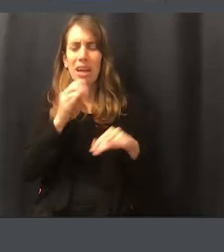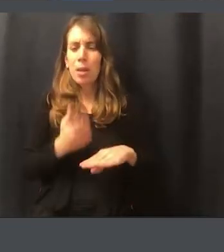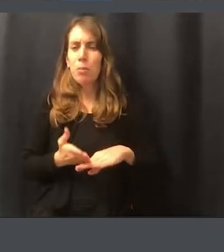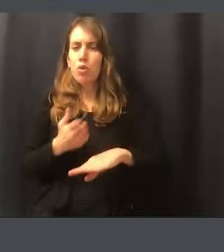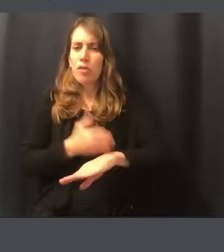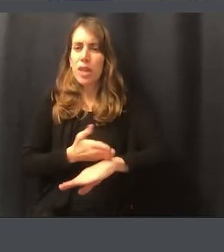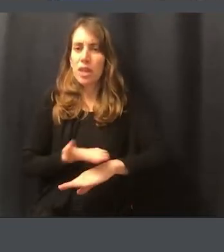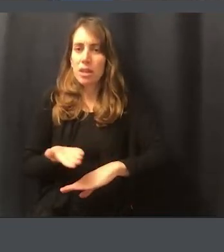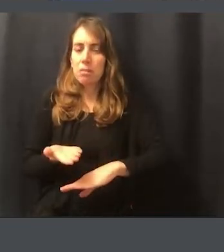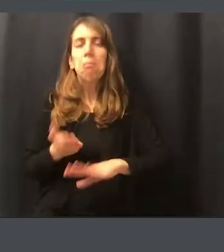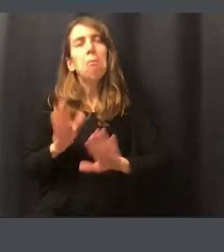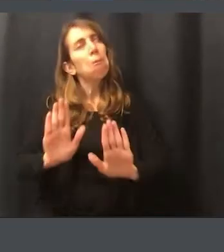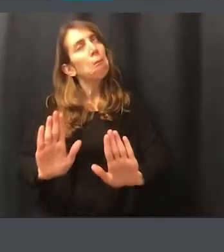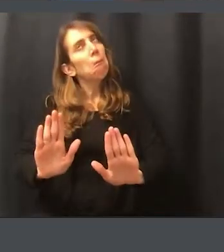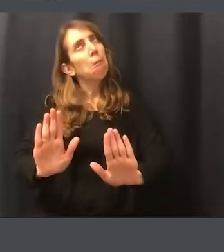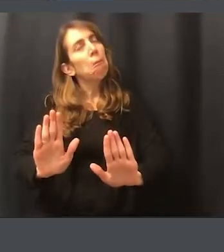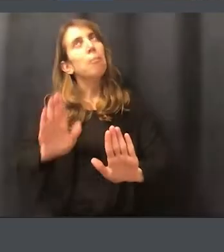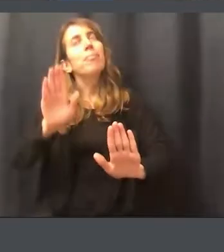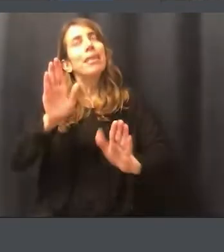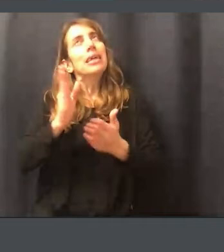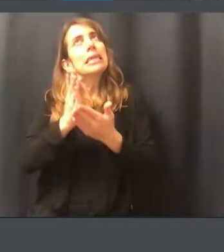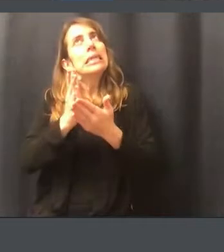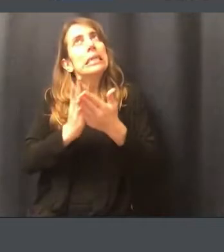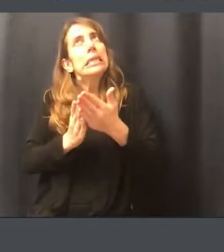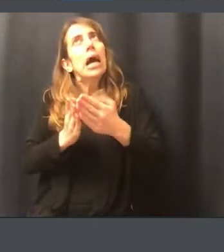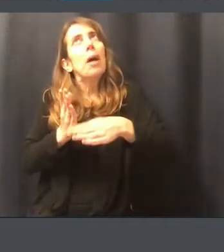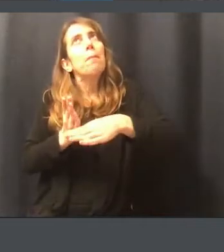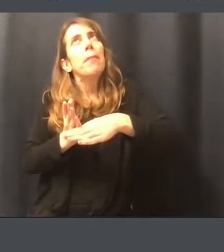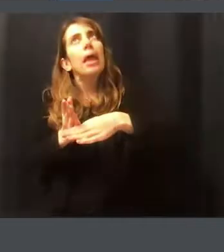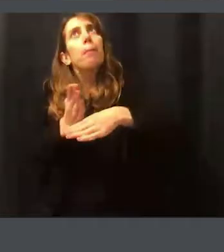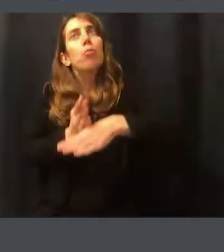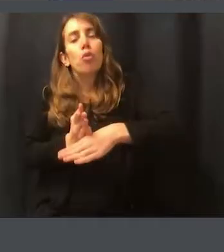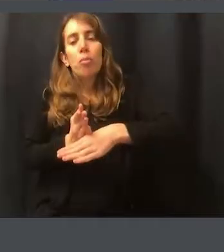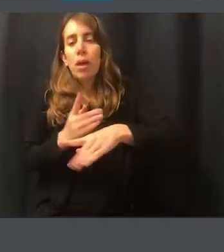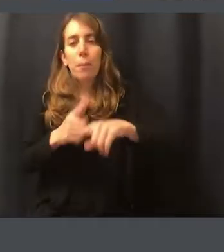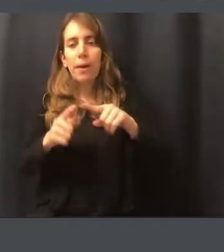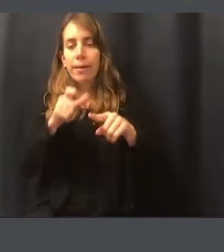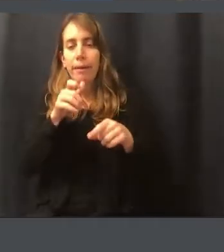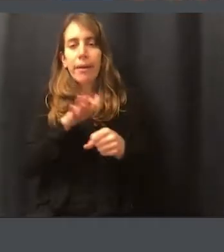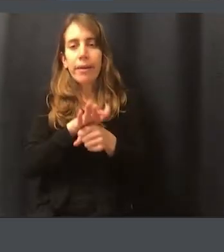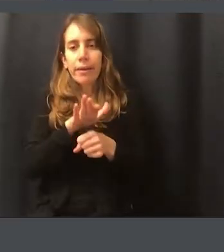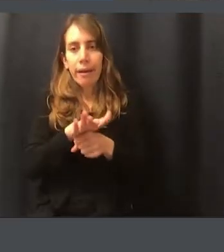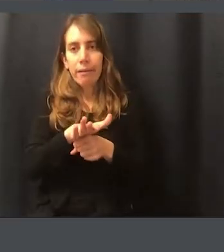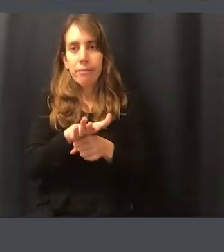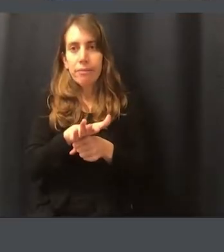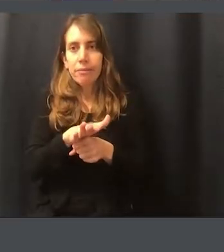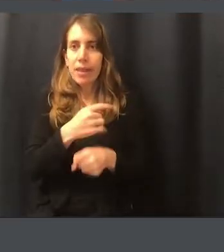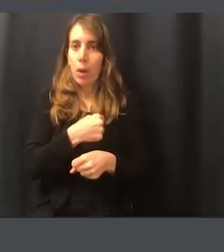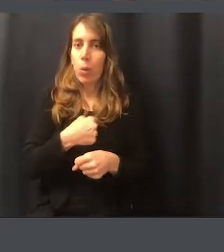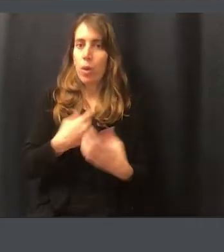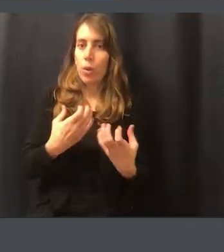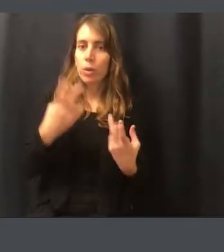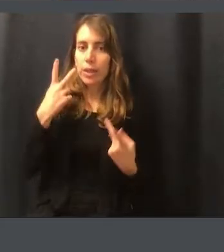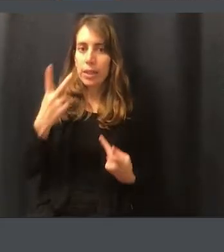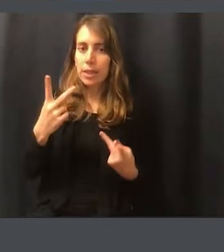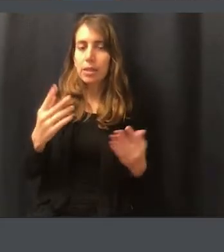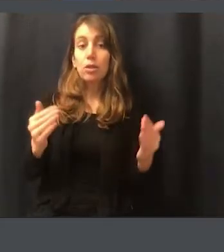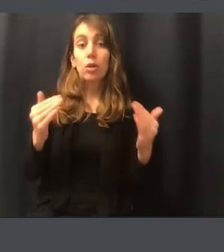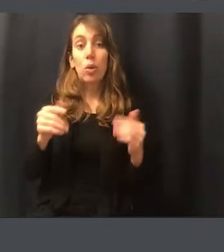There has been some improvement. I shouldn't say that. There has been some improvement, but not nearly enough as we would like to see, right? This little table